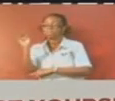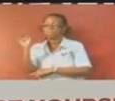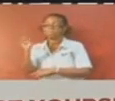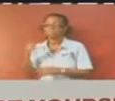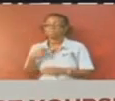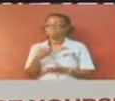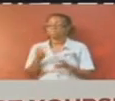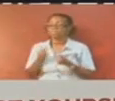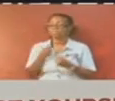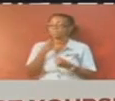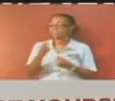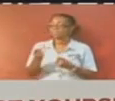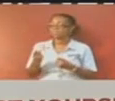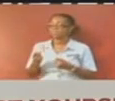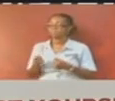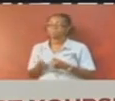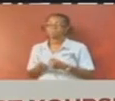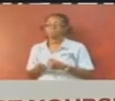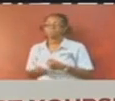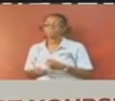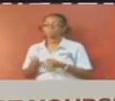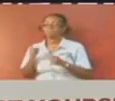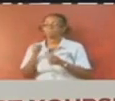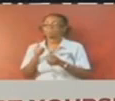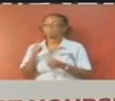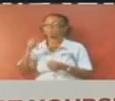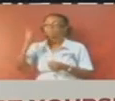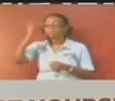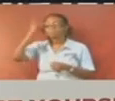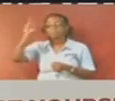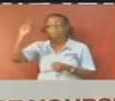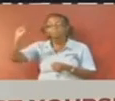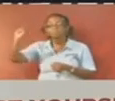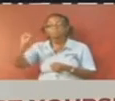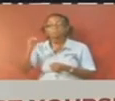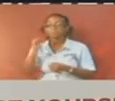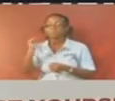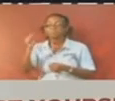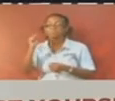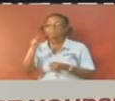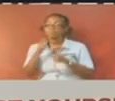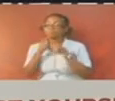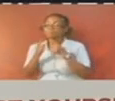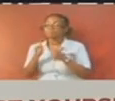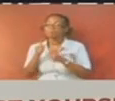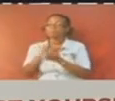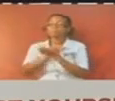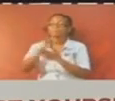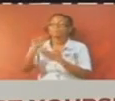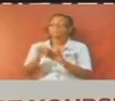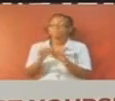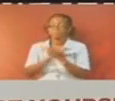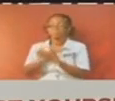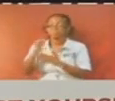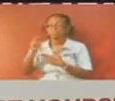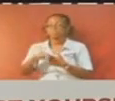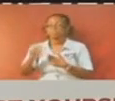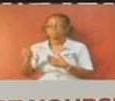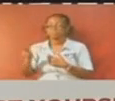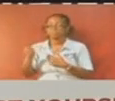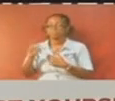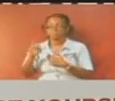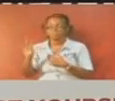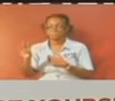Prime Minister's warning and exhortations. At his March 27th press conference, the Prime Minister